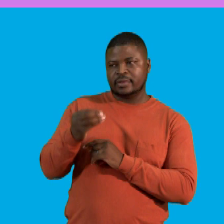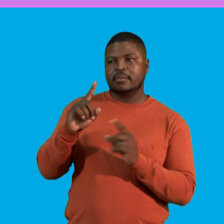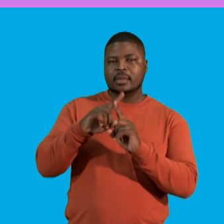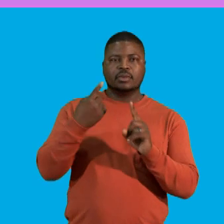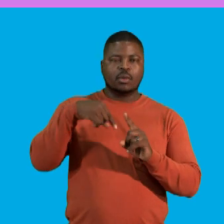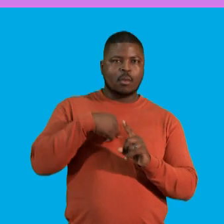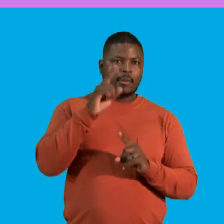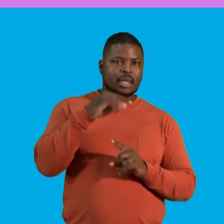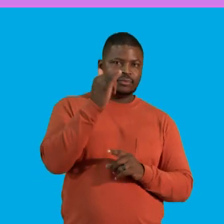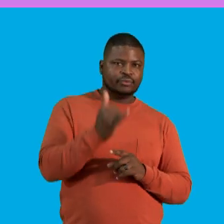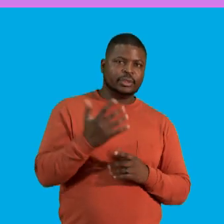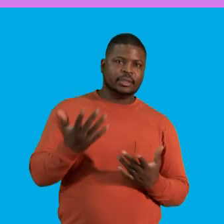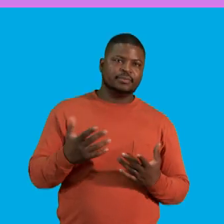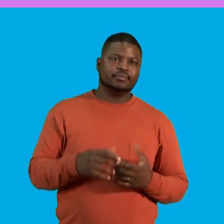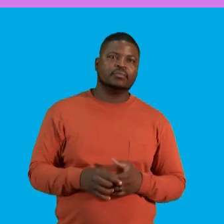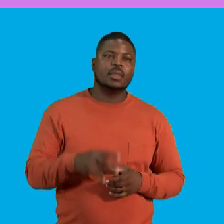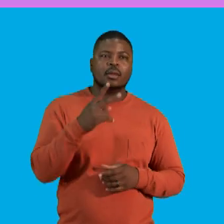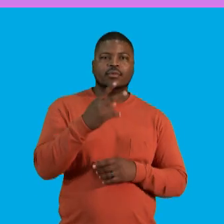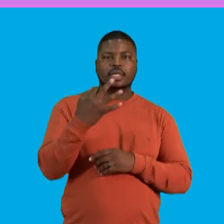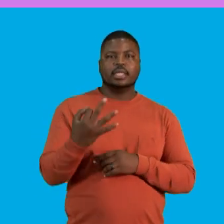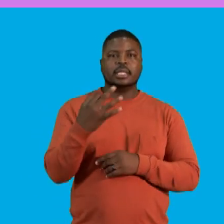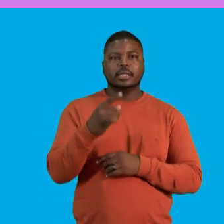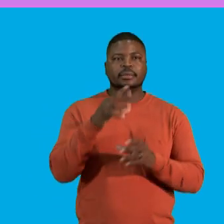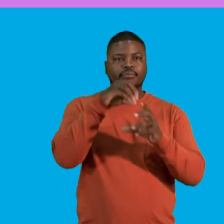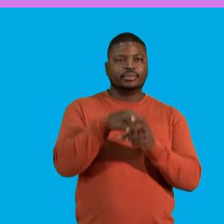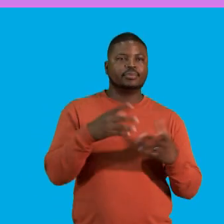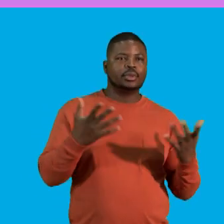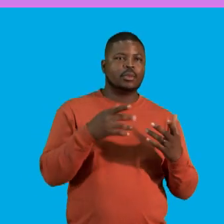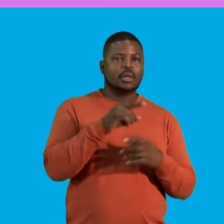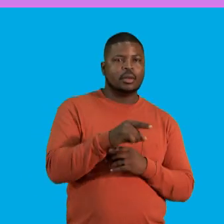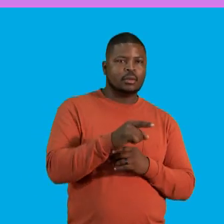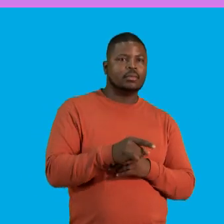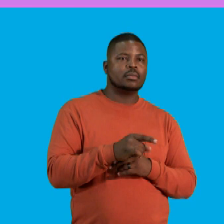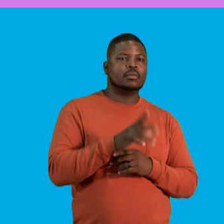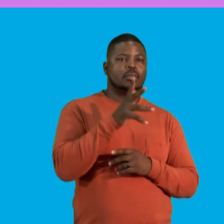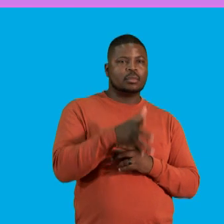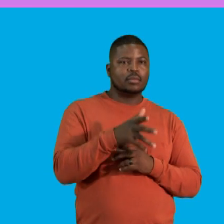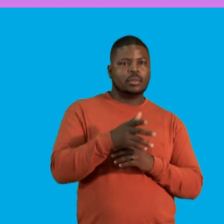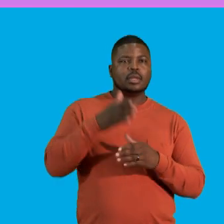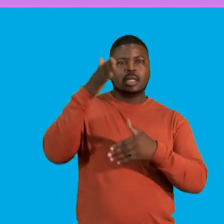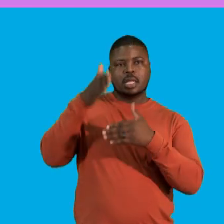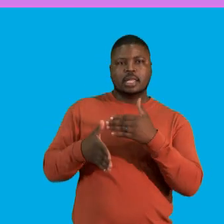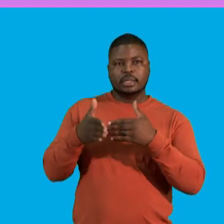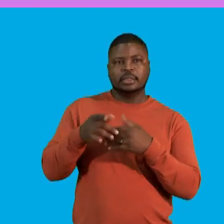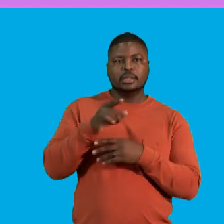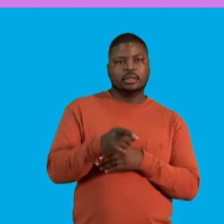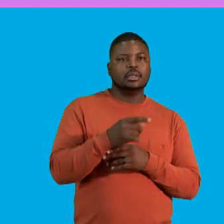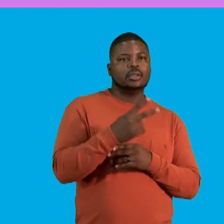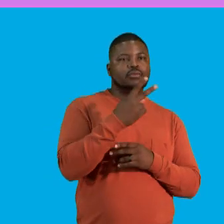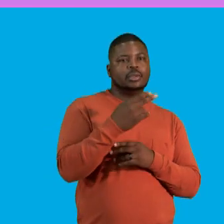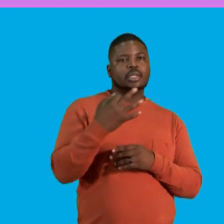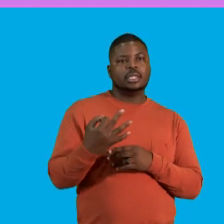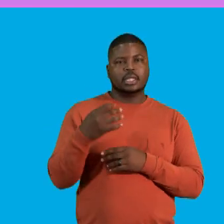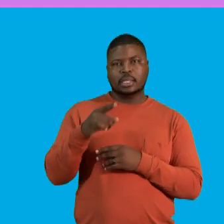going to pay. So we check where 23 falls. 23 falls in this category, whereby we only end at 23. We don't get